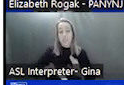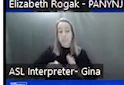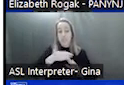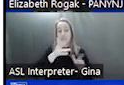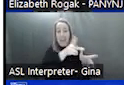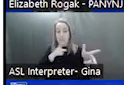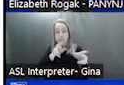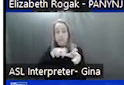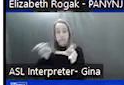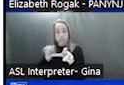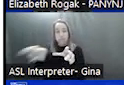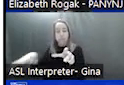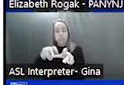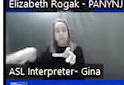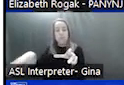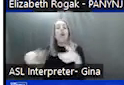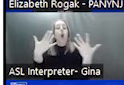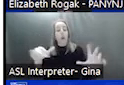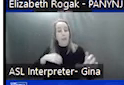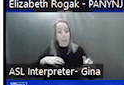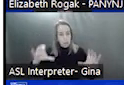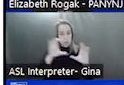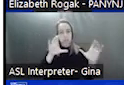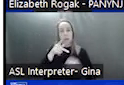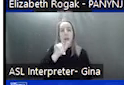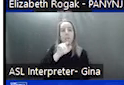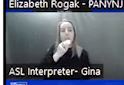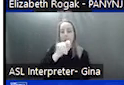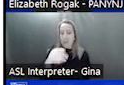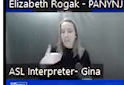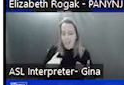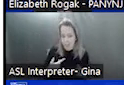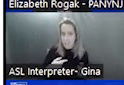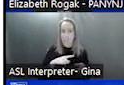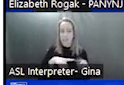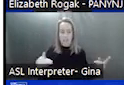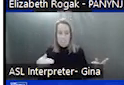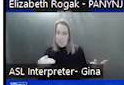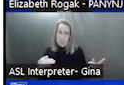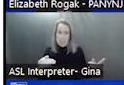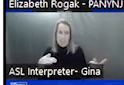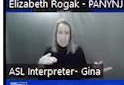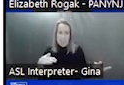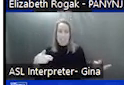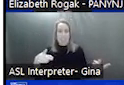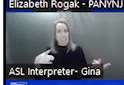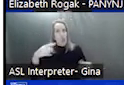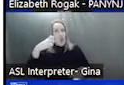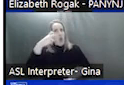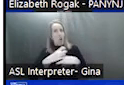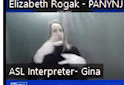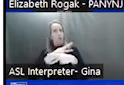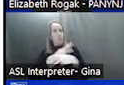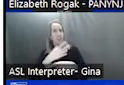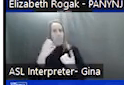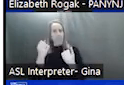that category. And it's hard to imagine only 40 slots, including those current curbside operators, as